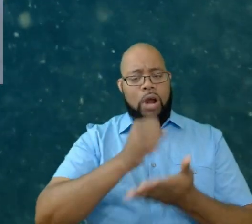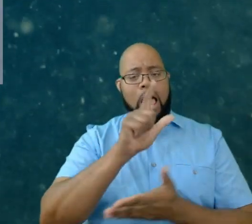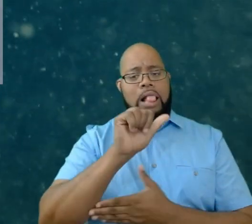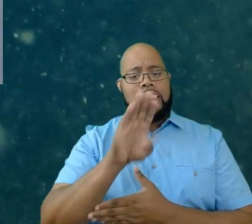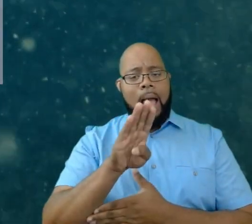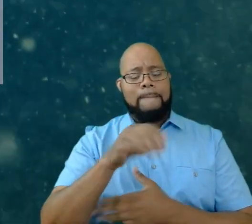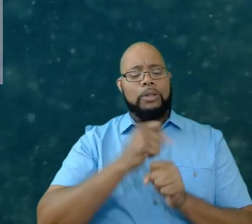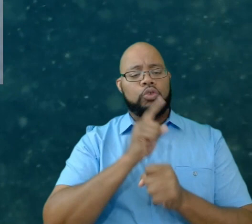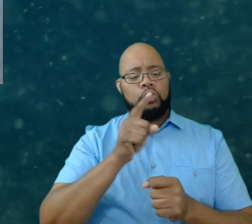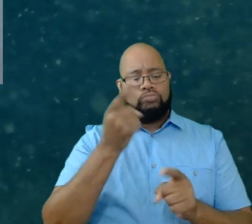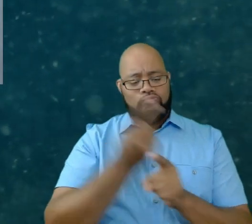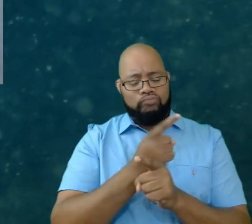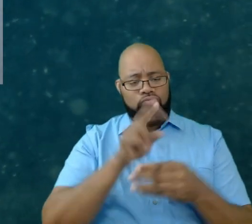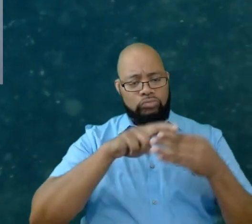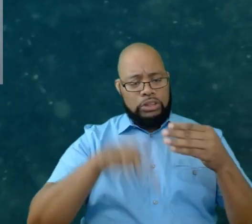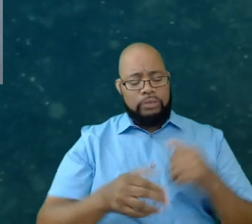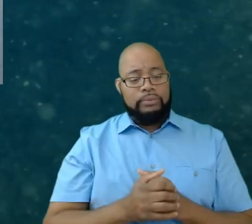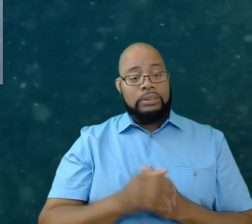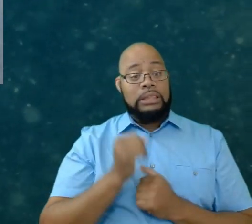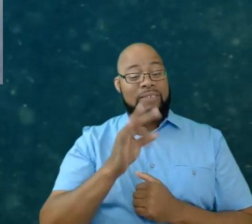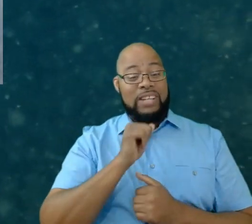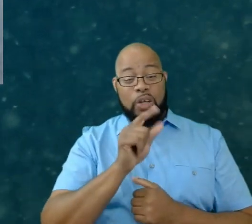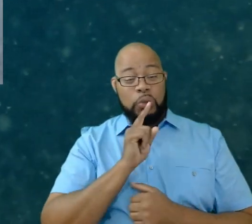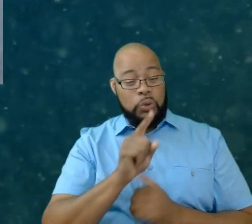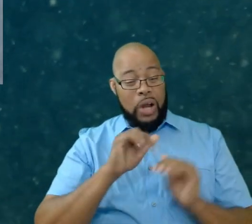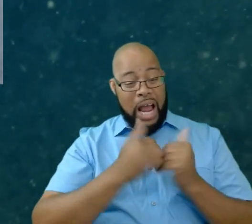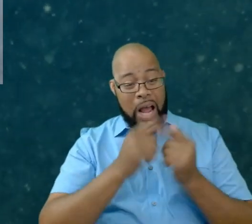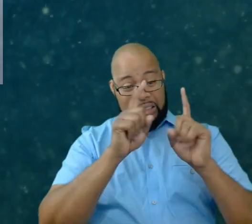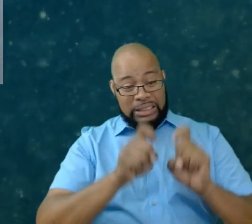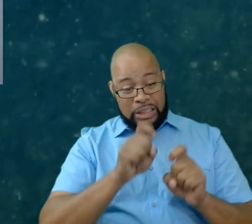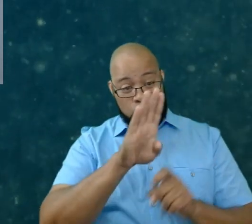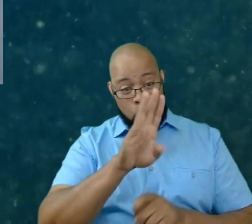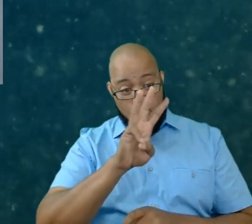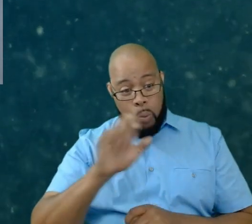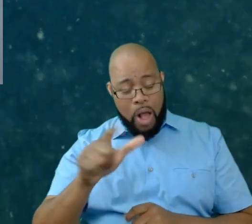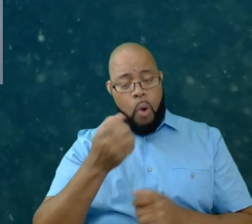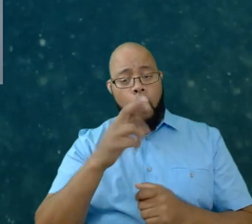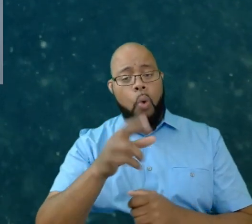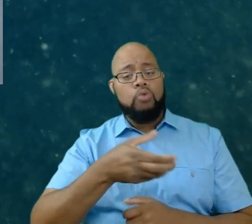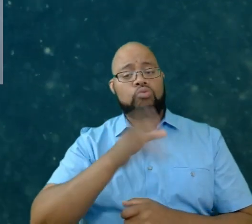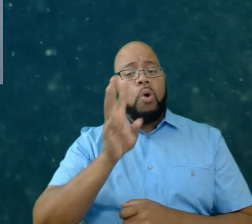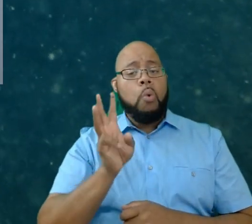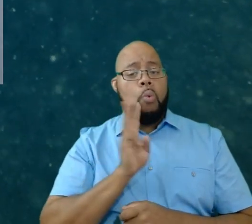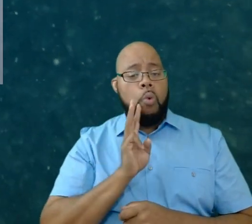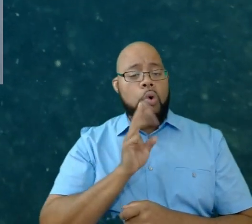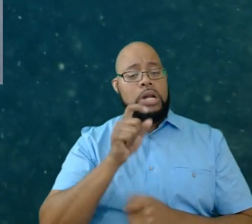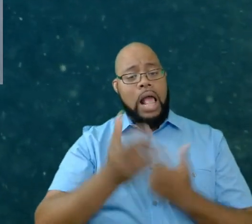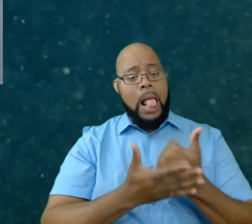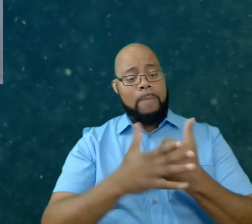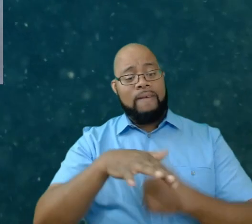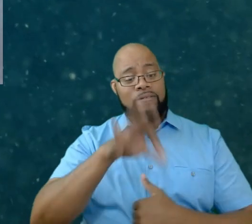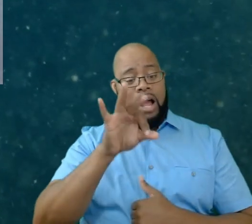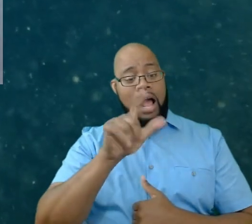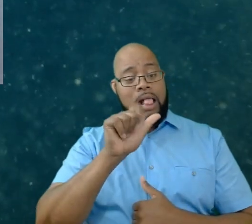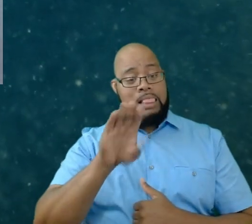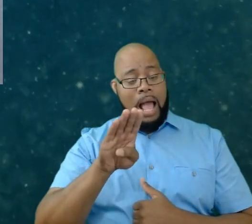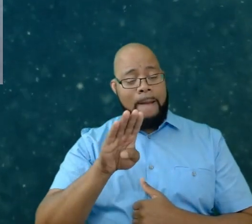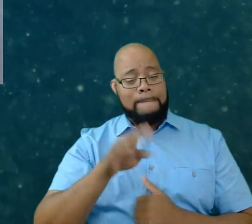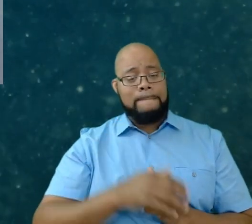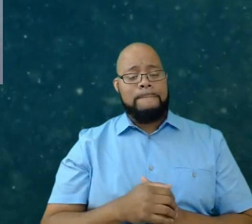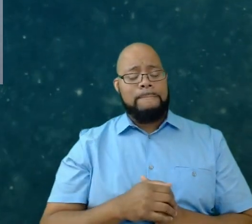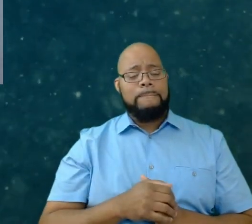using an accredited laboratory to ensure accurate results. If you're unsure about how to test your well or your drinking water at home or need help finding